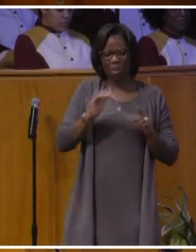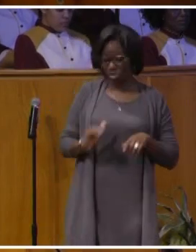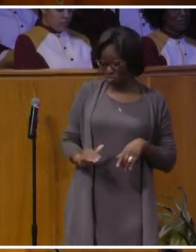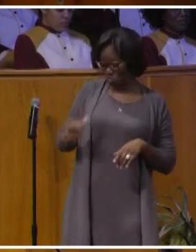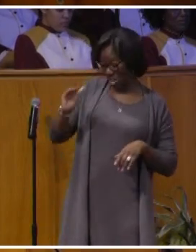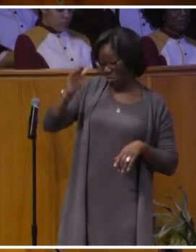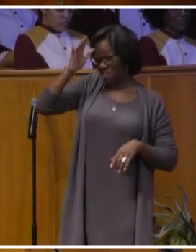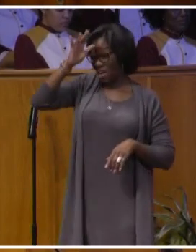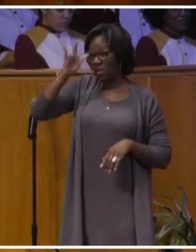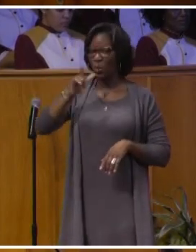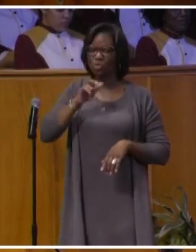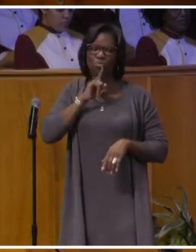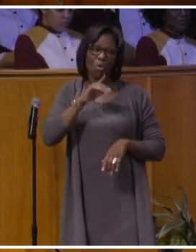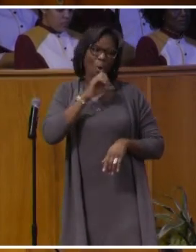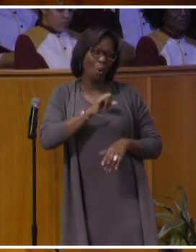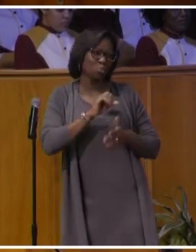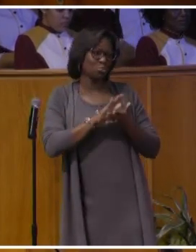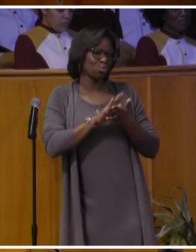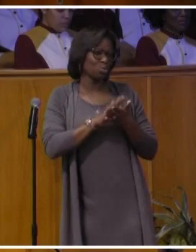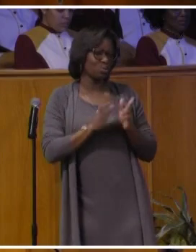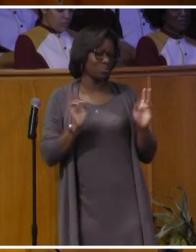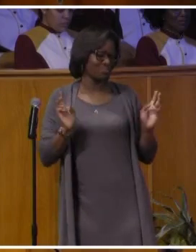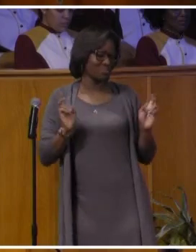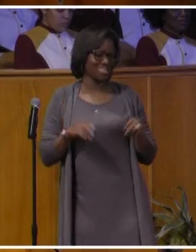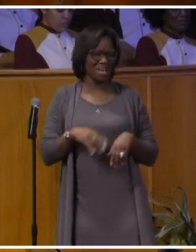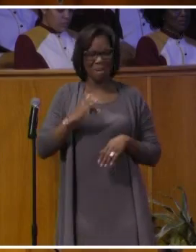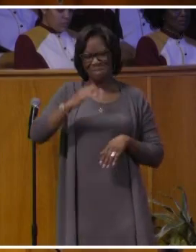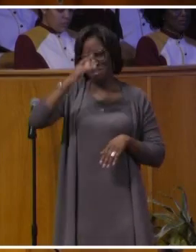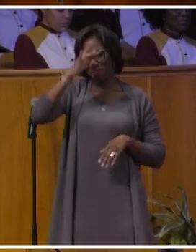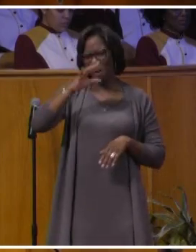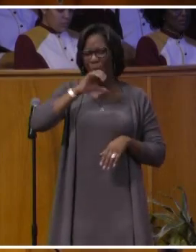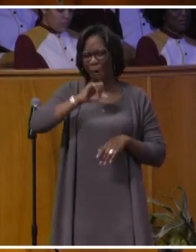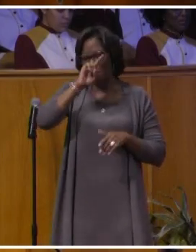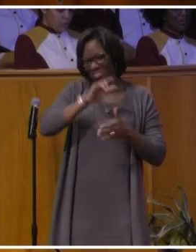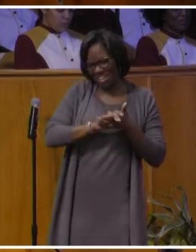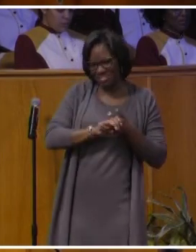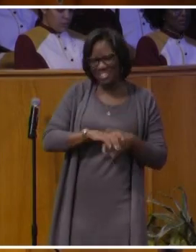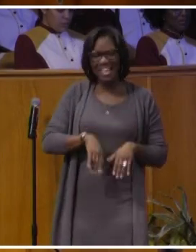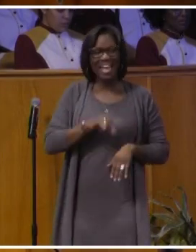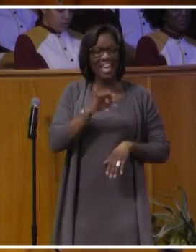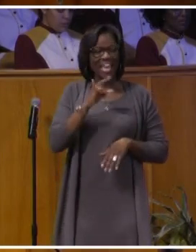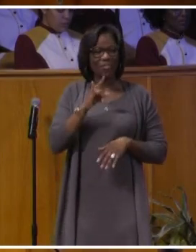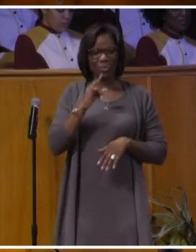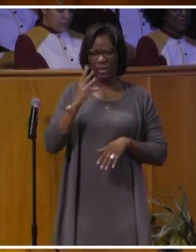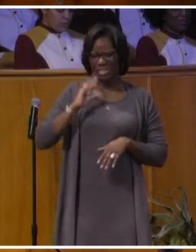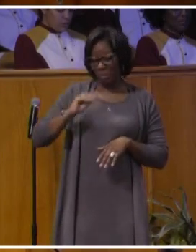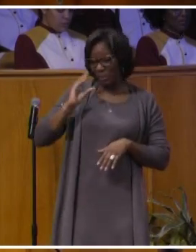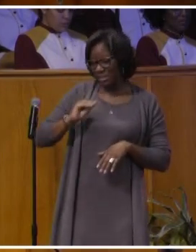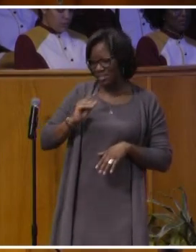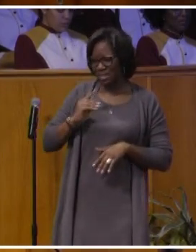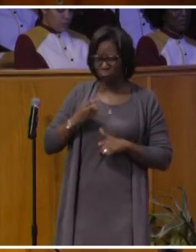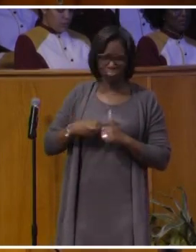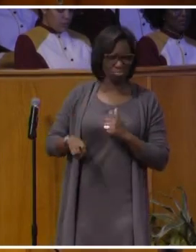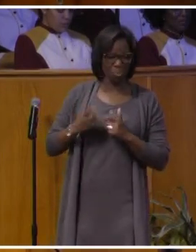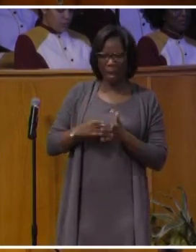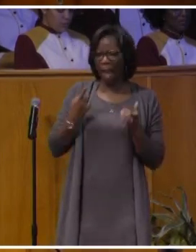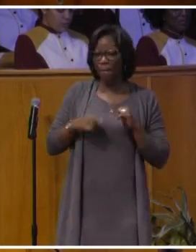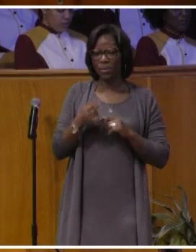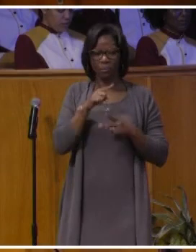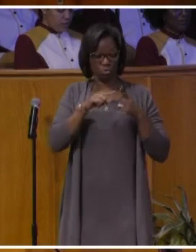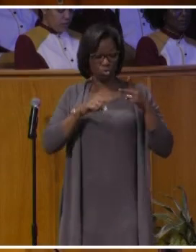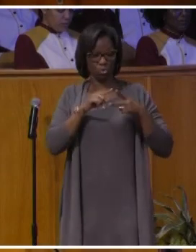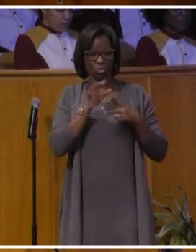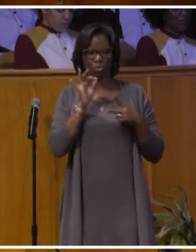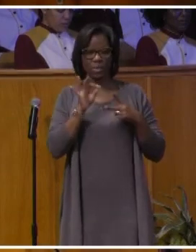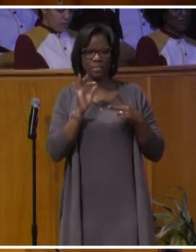dad who was real old school. My dad believed that if you're going through the going through, you got one or two